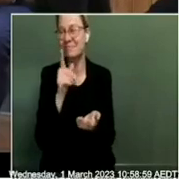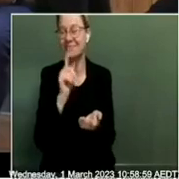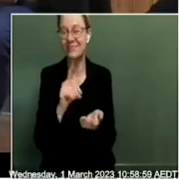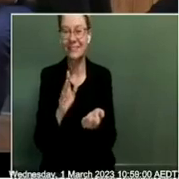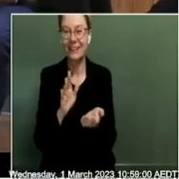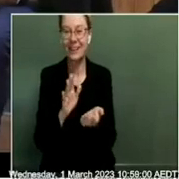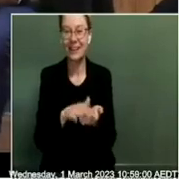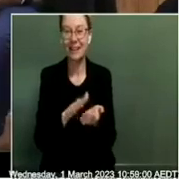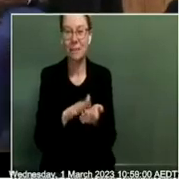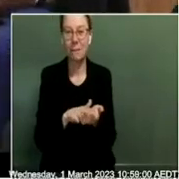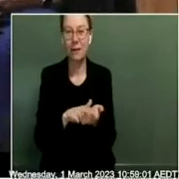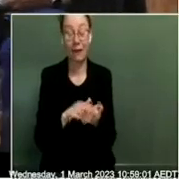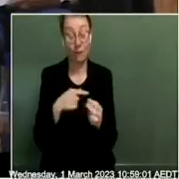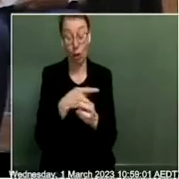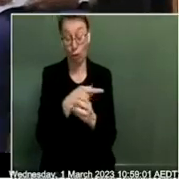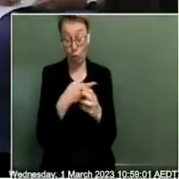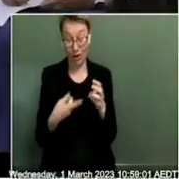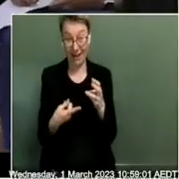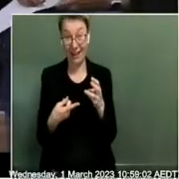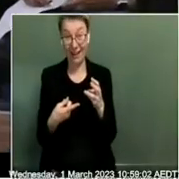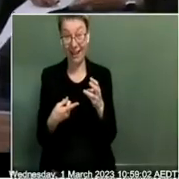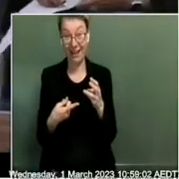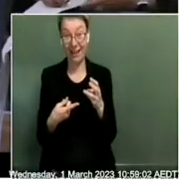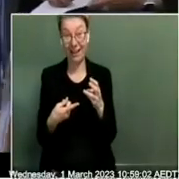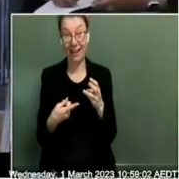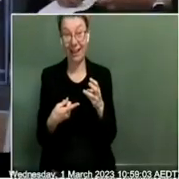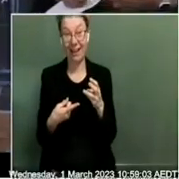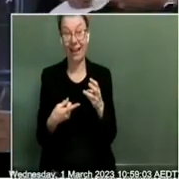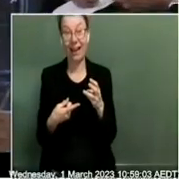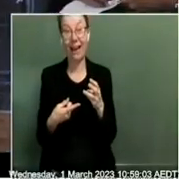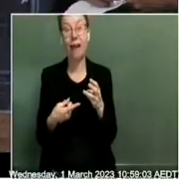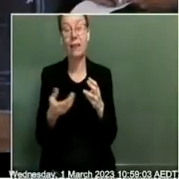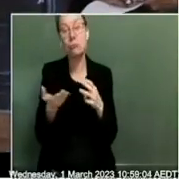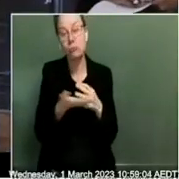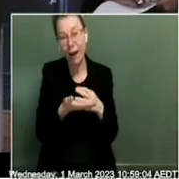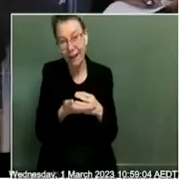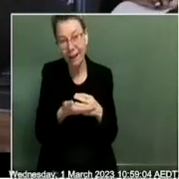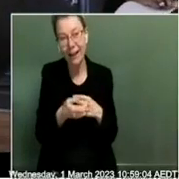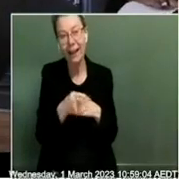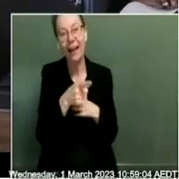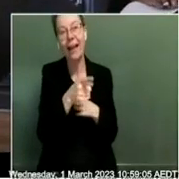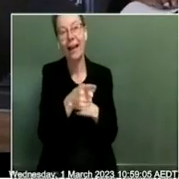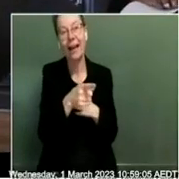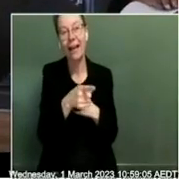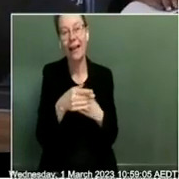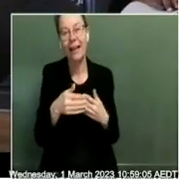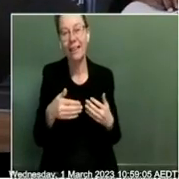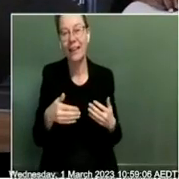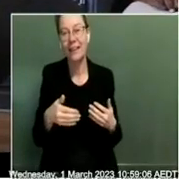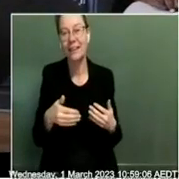baby girl was born in 72 at Warnable. We were living on Fran Mission. Dad was doing a bit of work there,